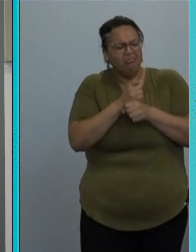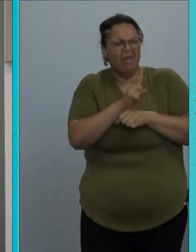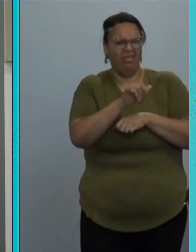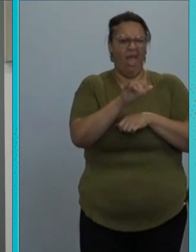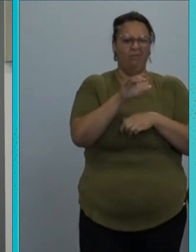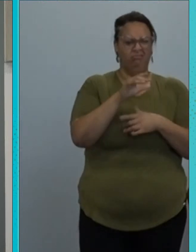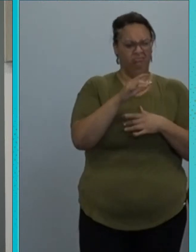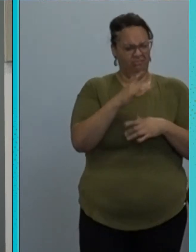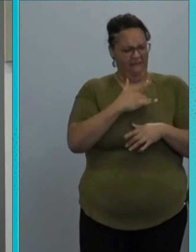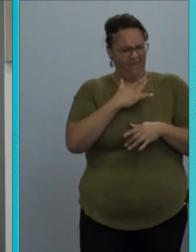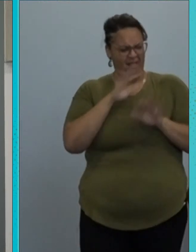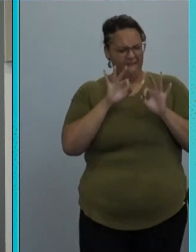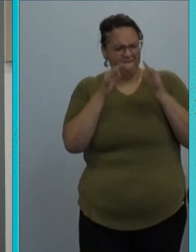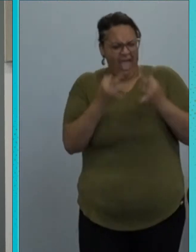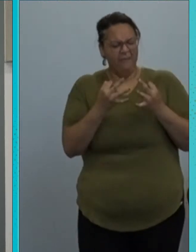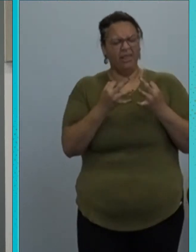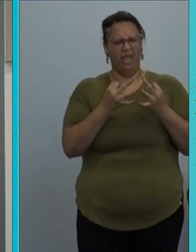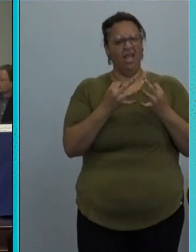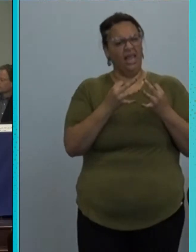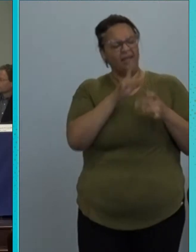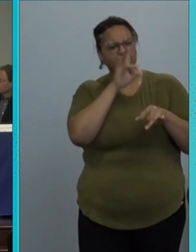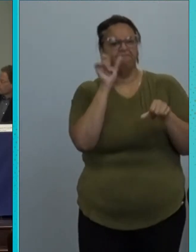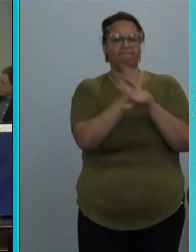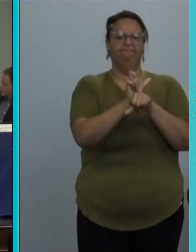in a team. So,